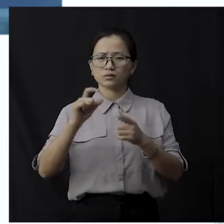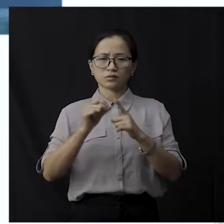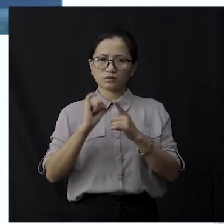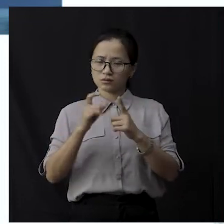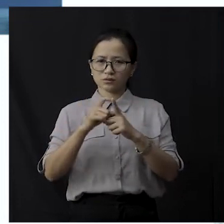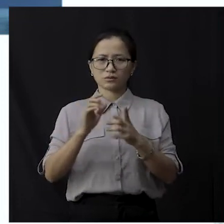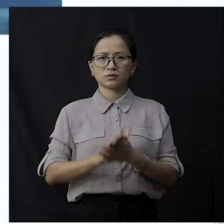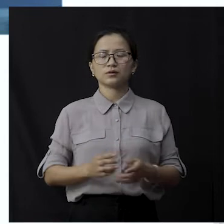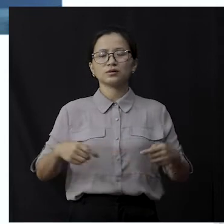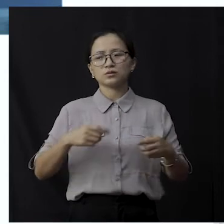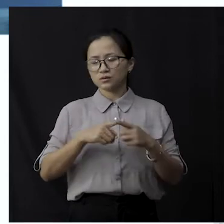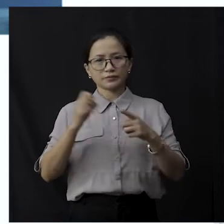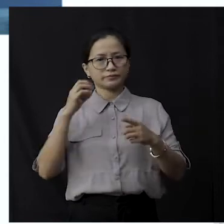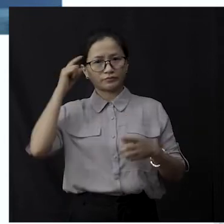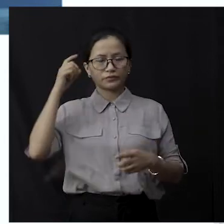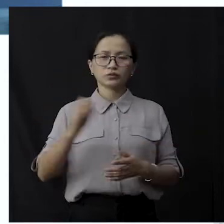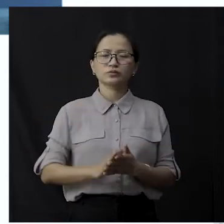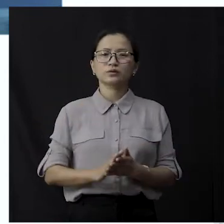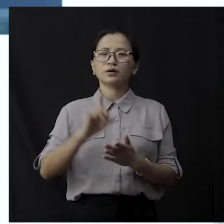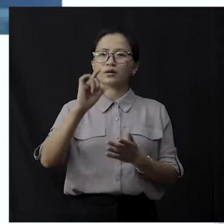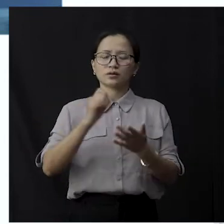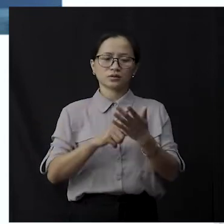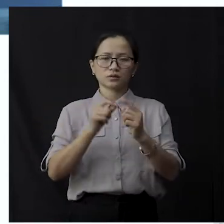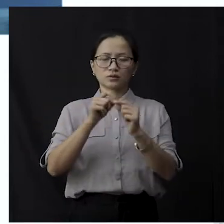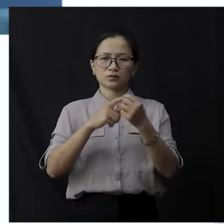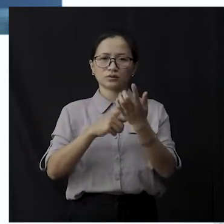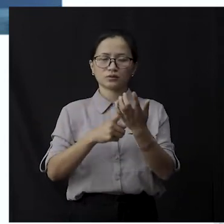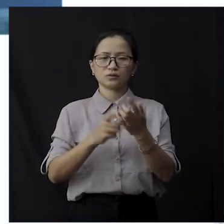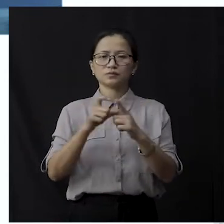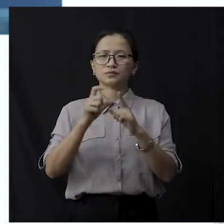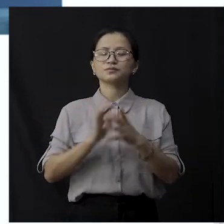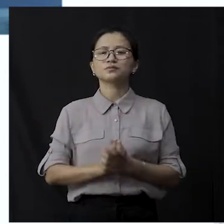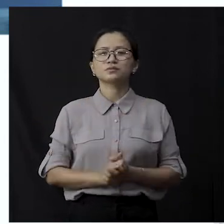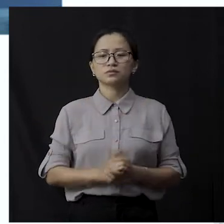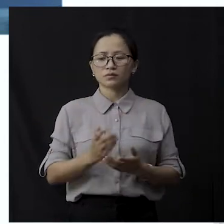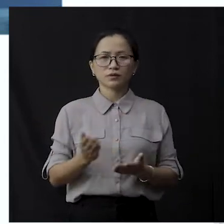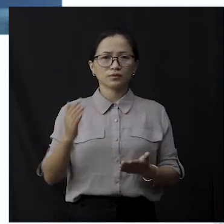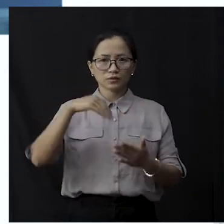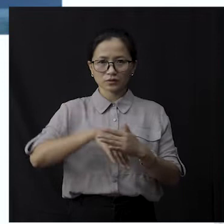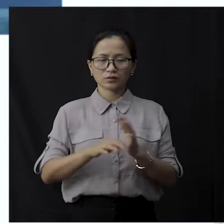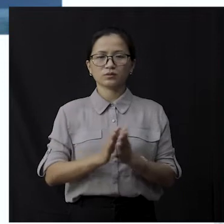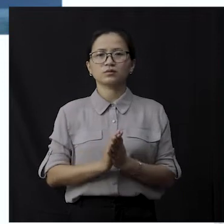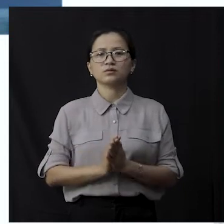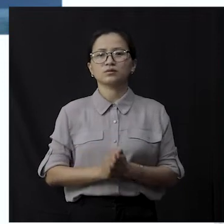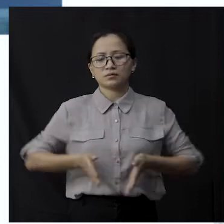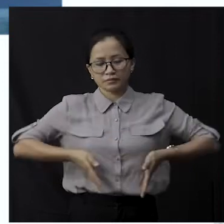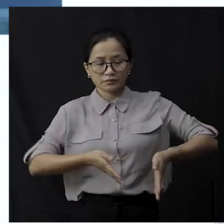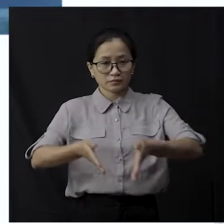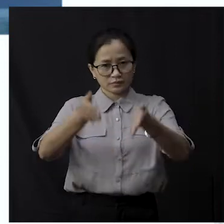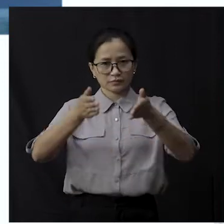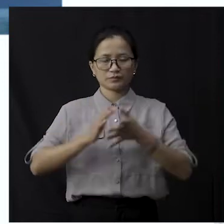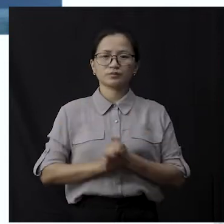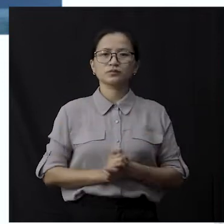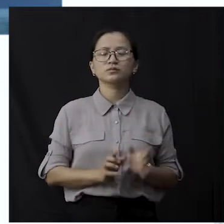to liquid. So when this snow melts, they forms into a river.